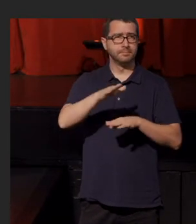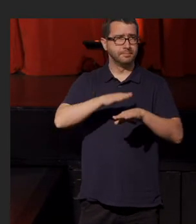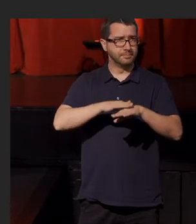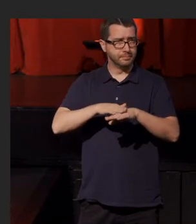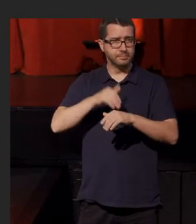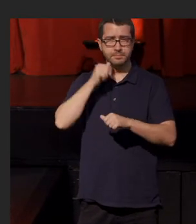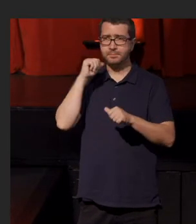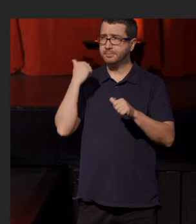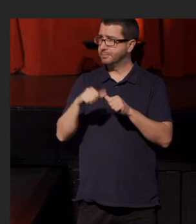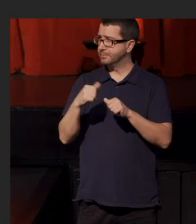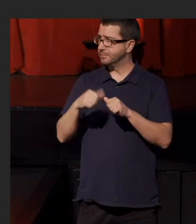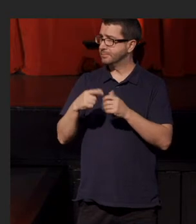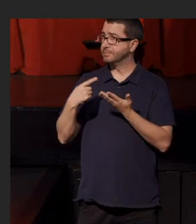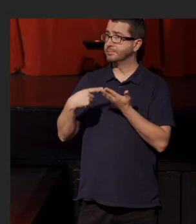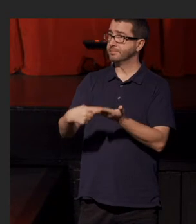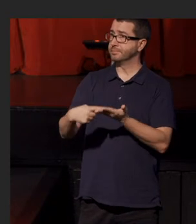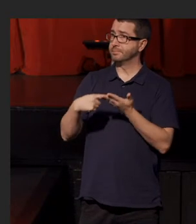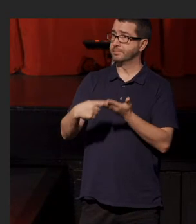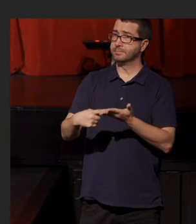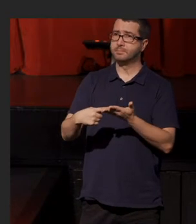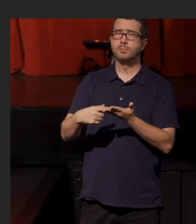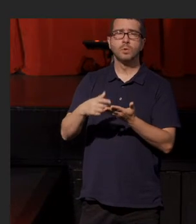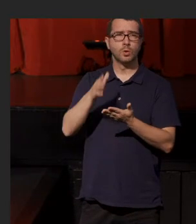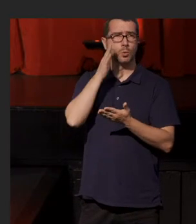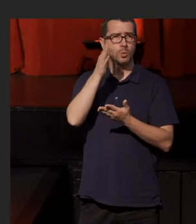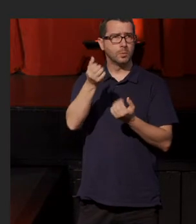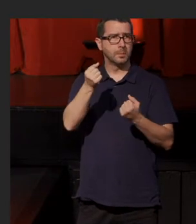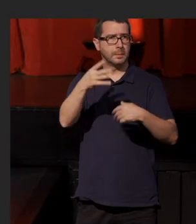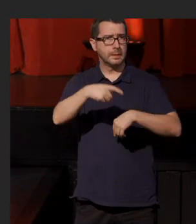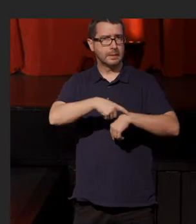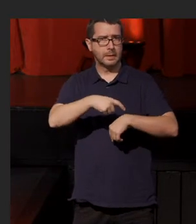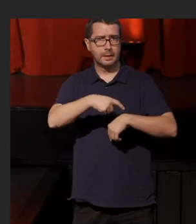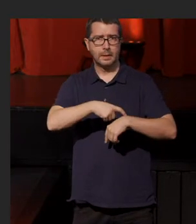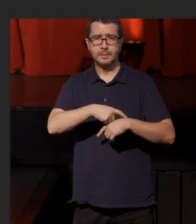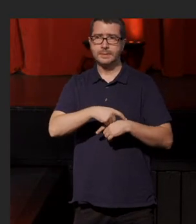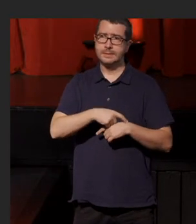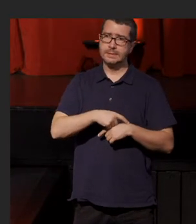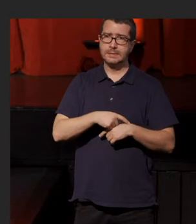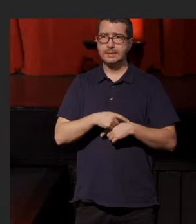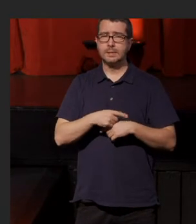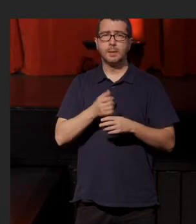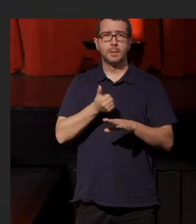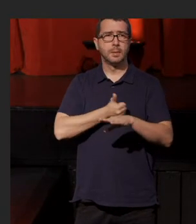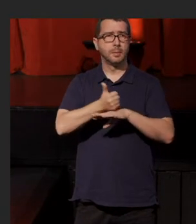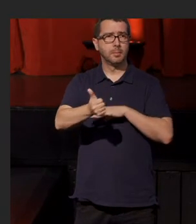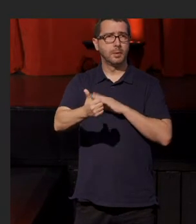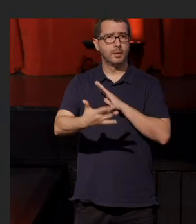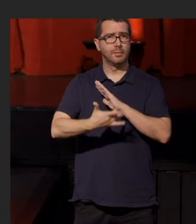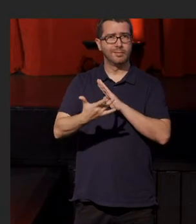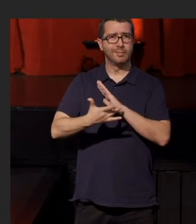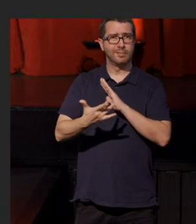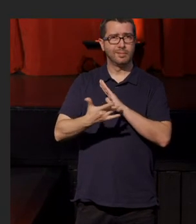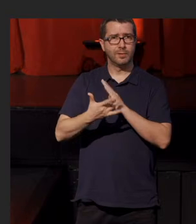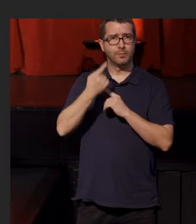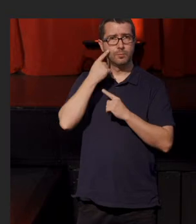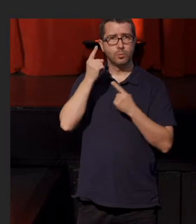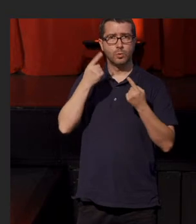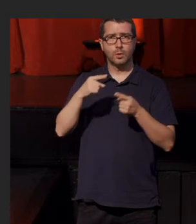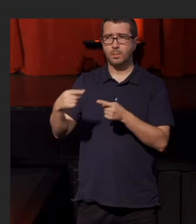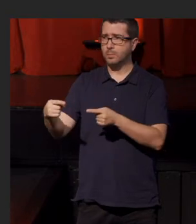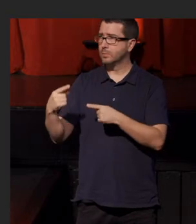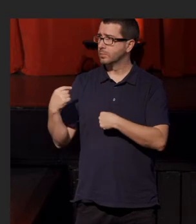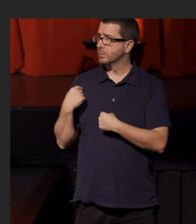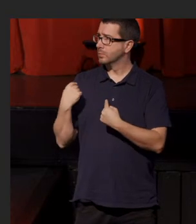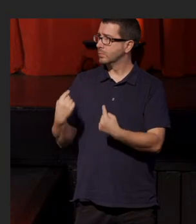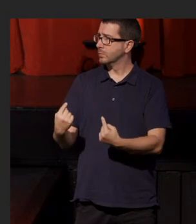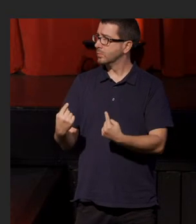this conversation, there's going to be a lot of times where it's very tempting to blame technology for what's happening.